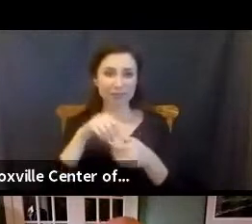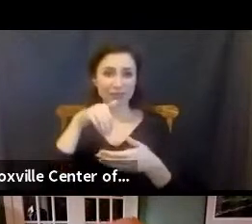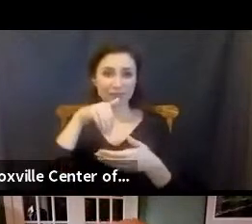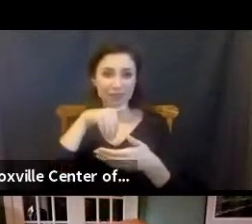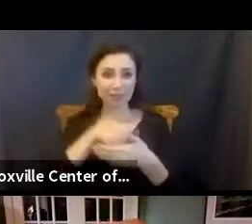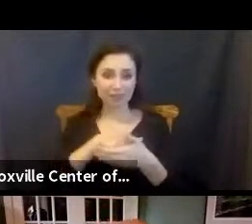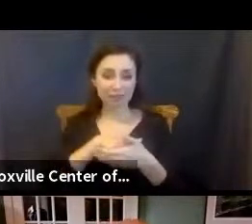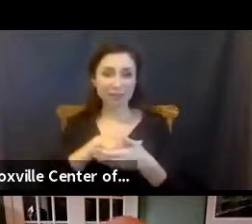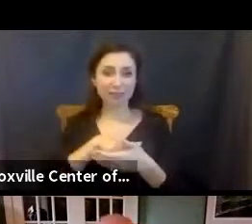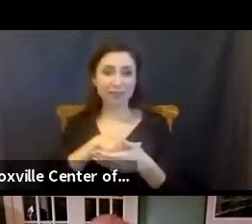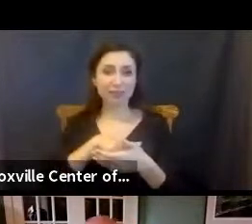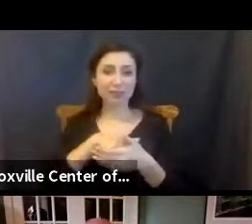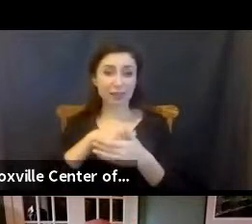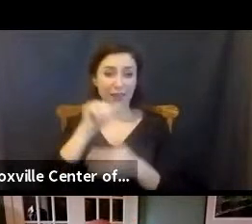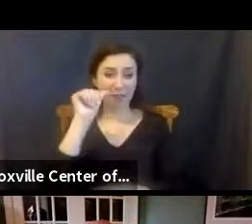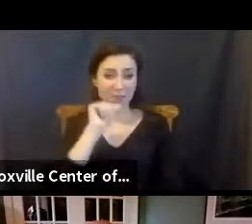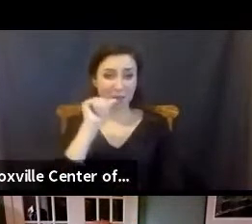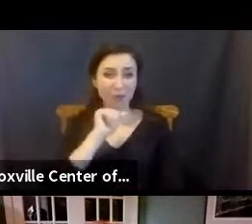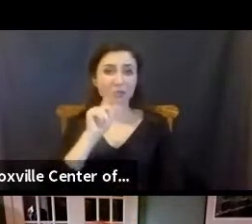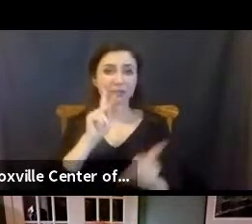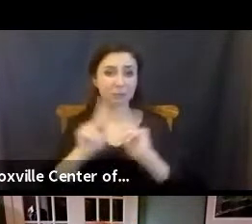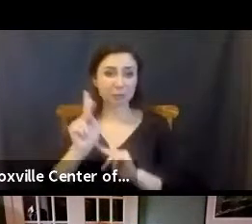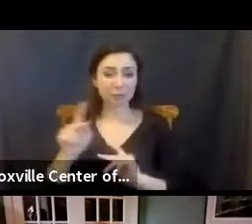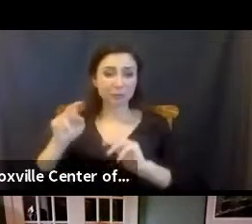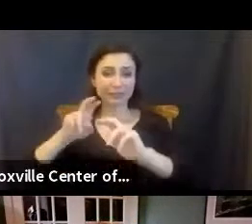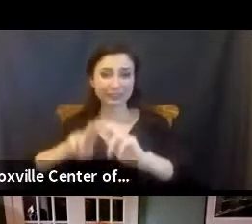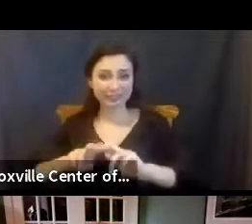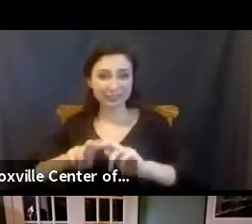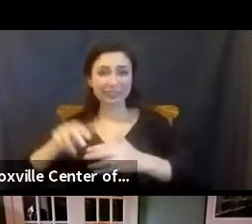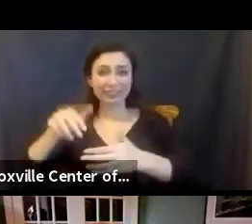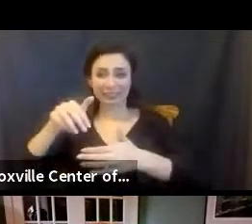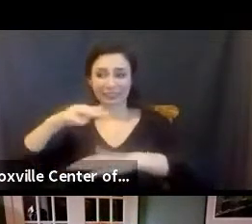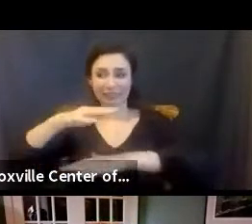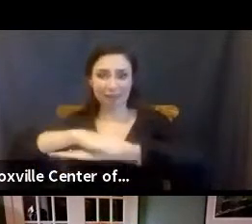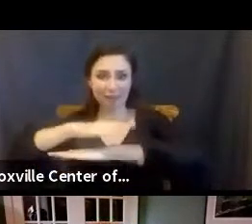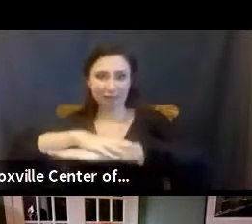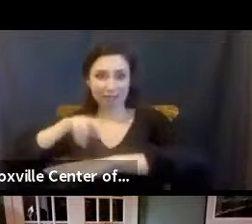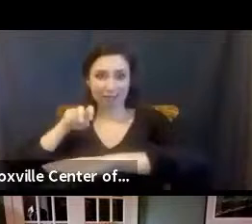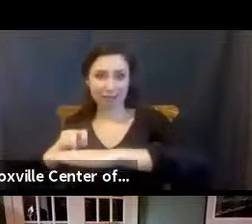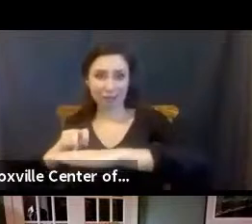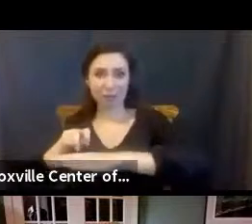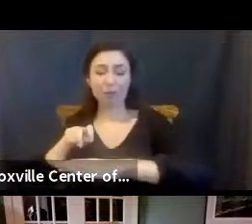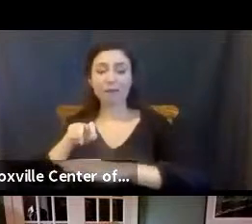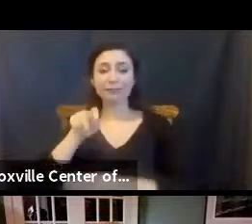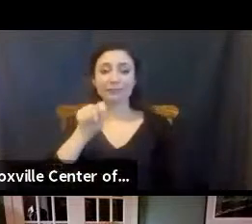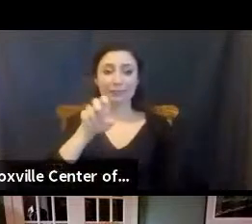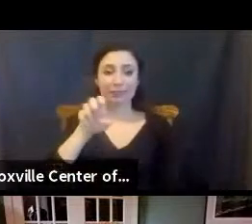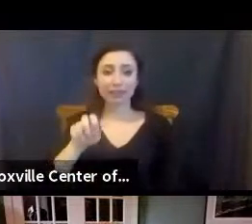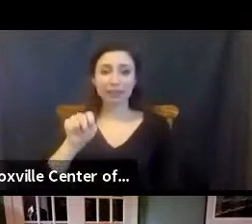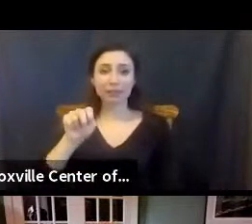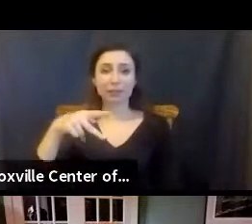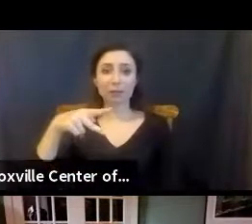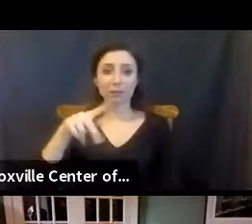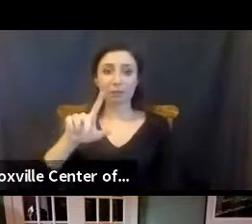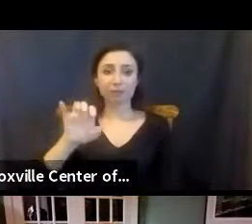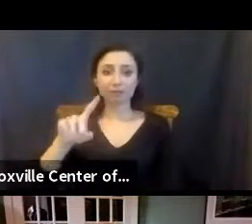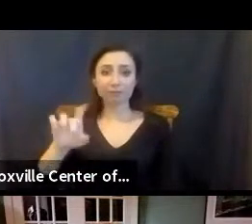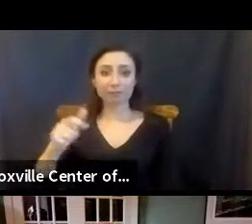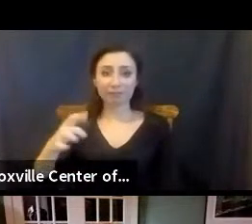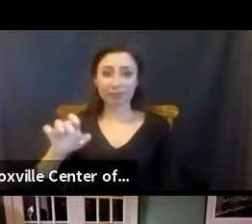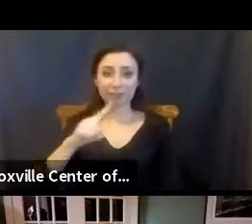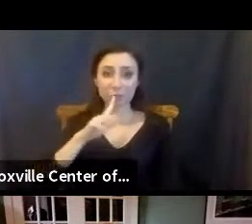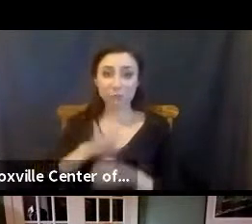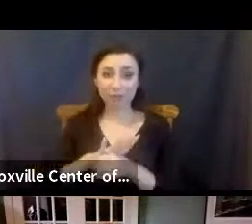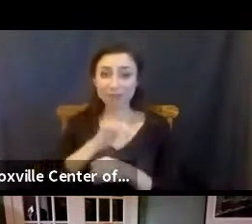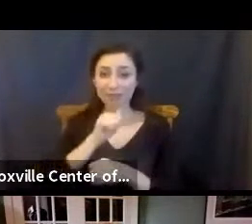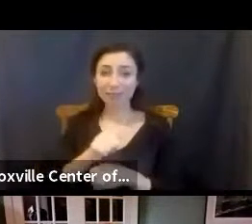being seated at tables. Now, again, Tennessee Pledge is not a binding document, as I understand it. But does anybody